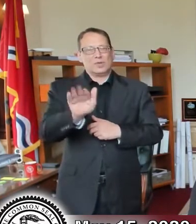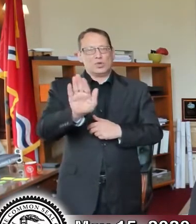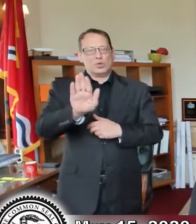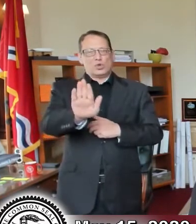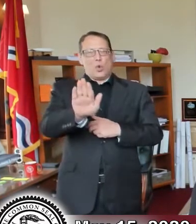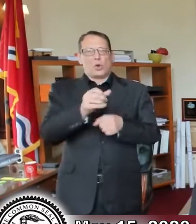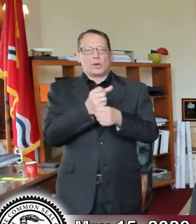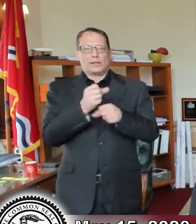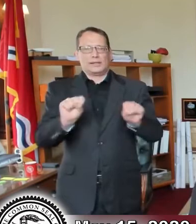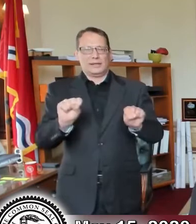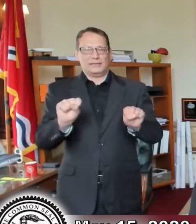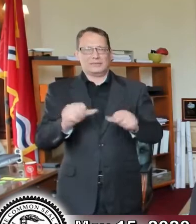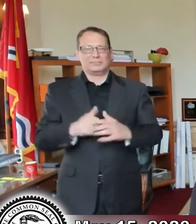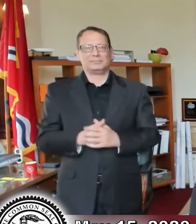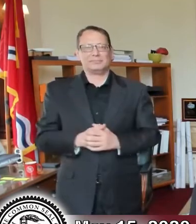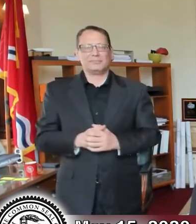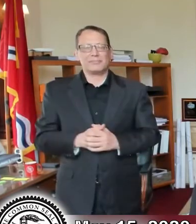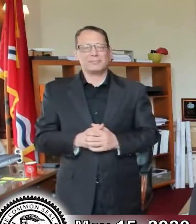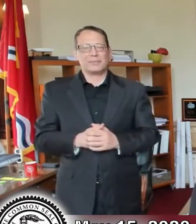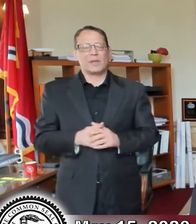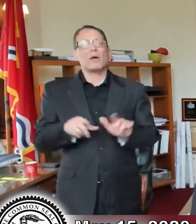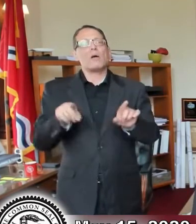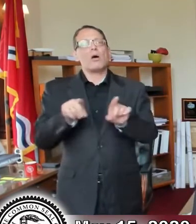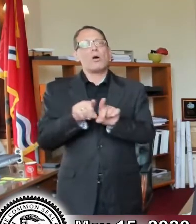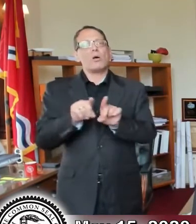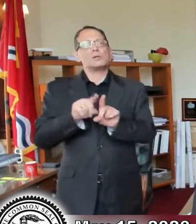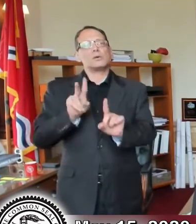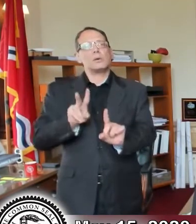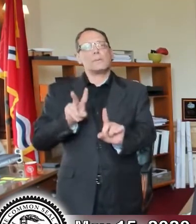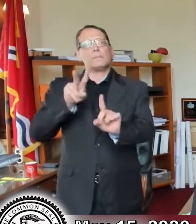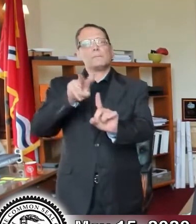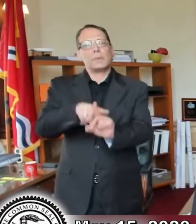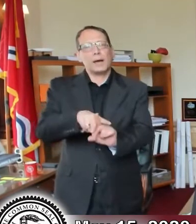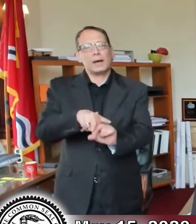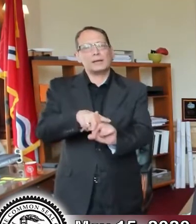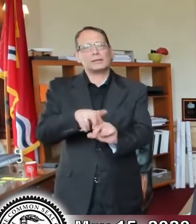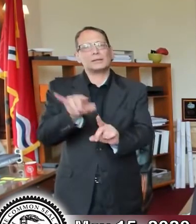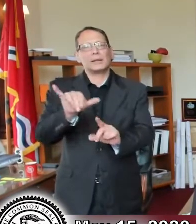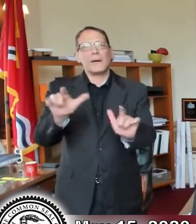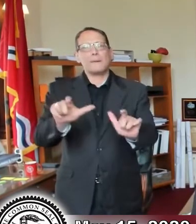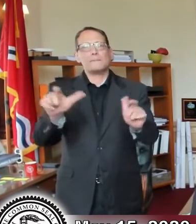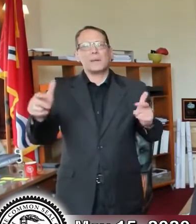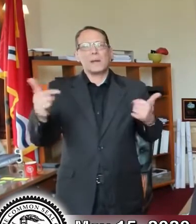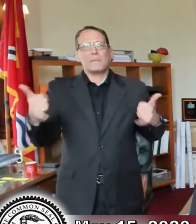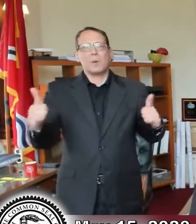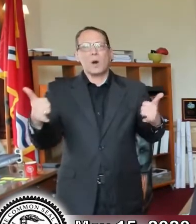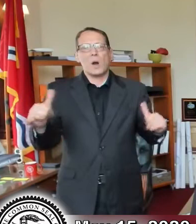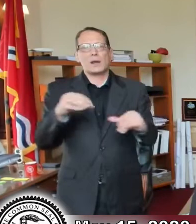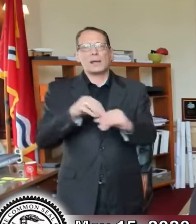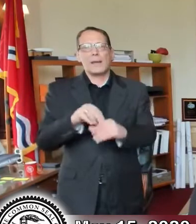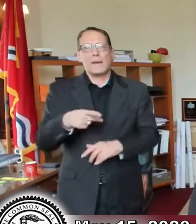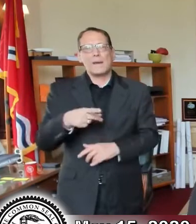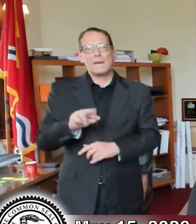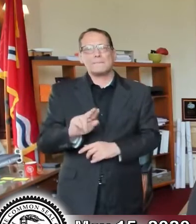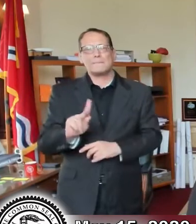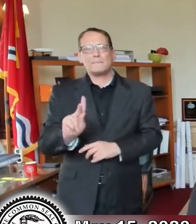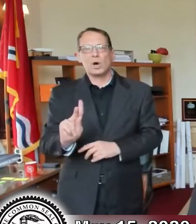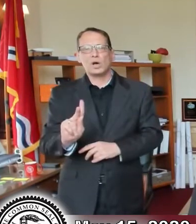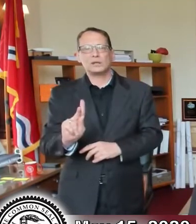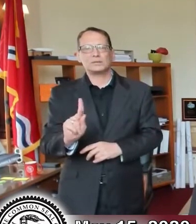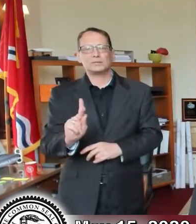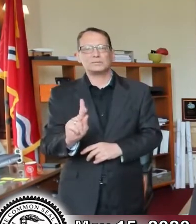safety. It also would apply to if you were having you can't have a big party in a park, a big gathering in a